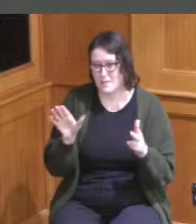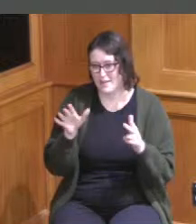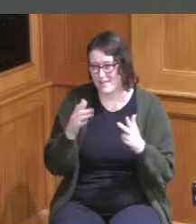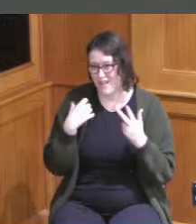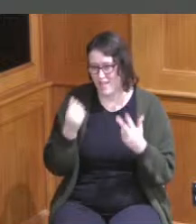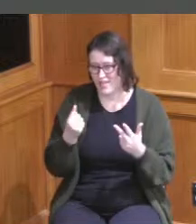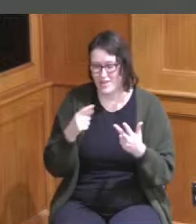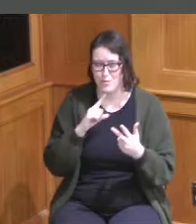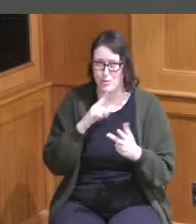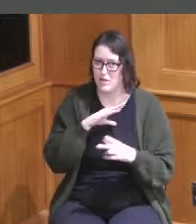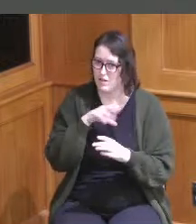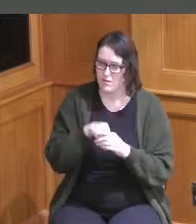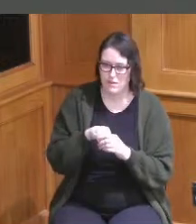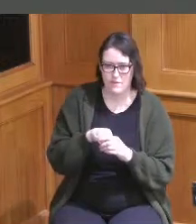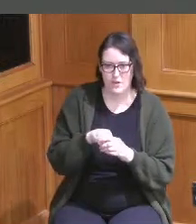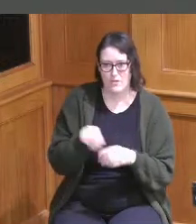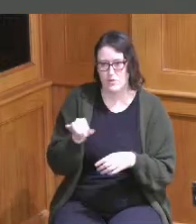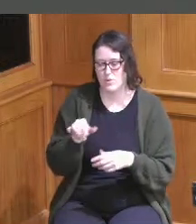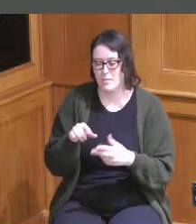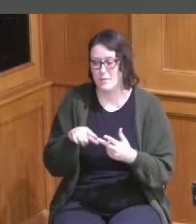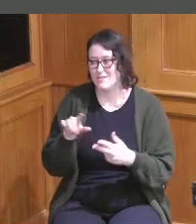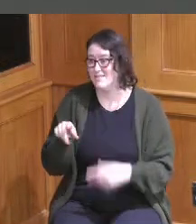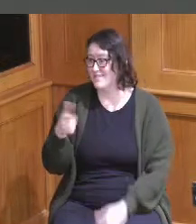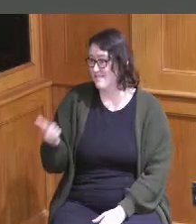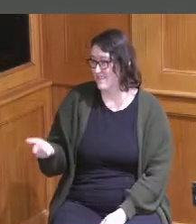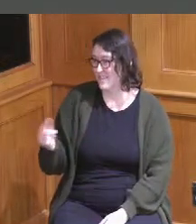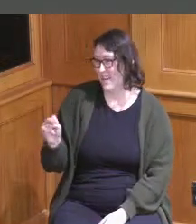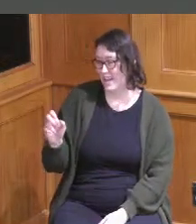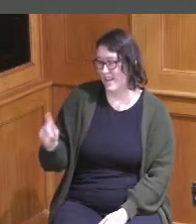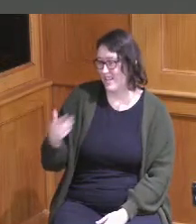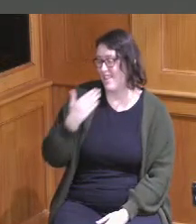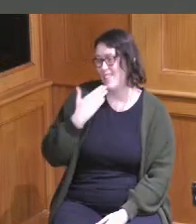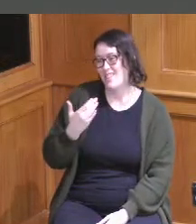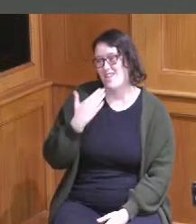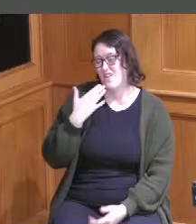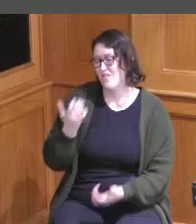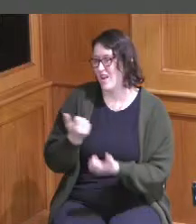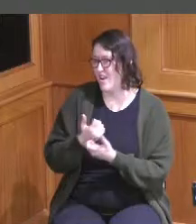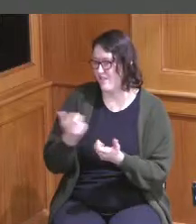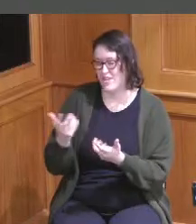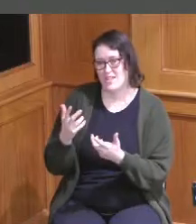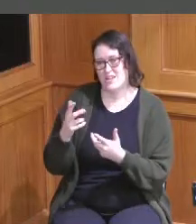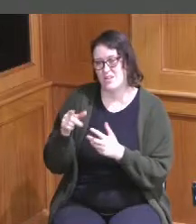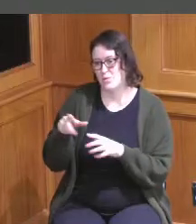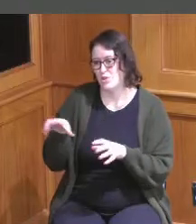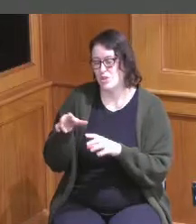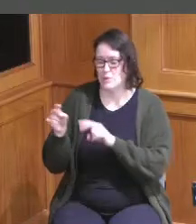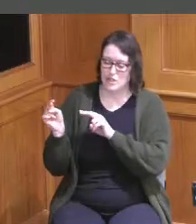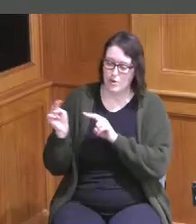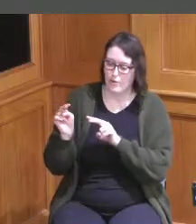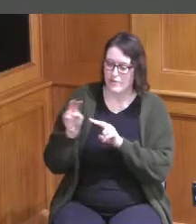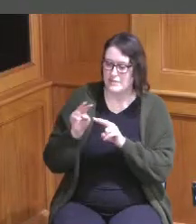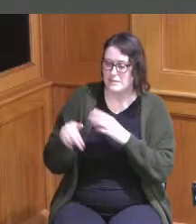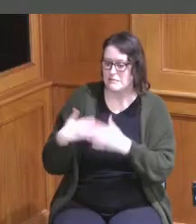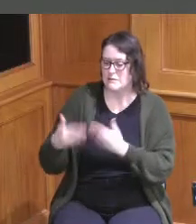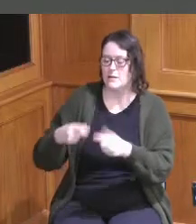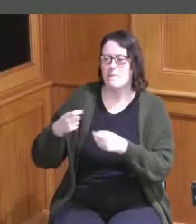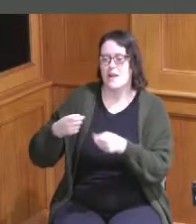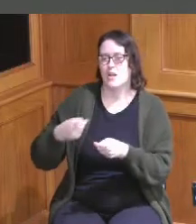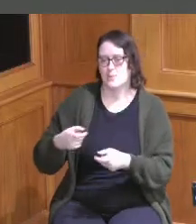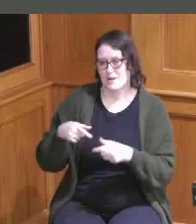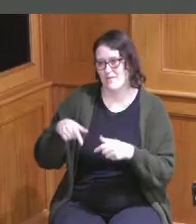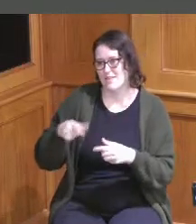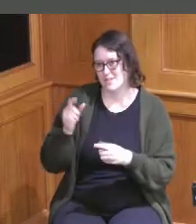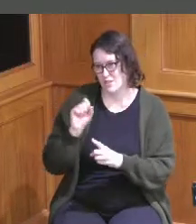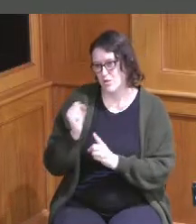huge role in this as well. But Nick, I'll turn it over to you. Thank you for all the oversight on this. Again, as